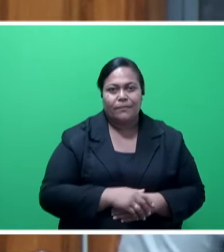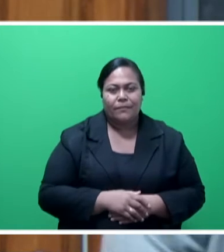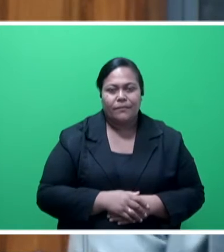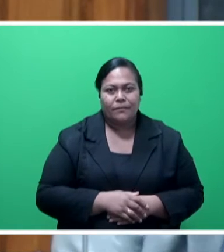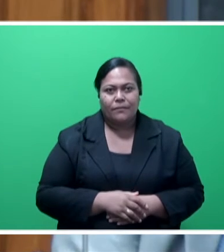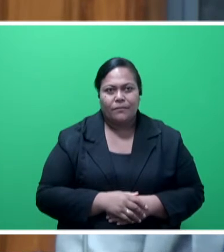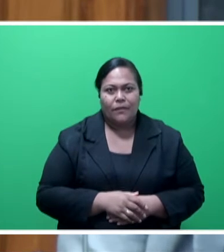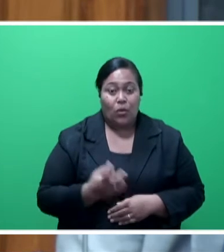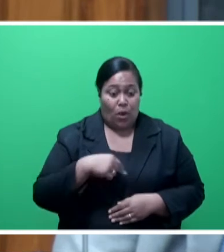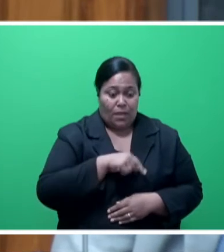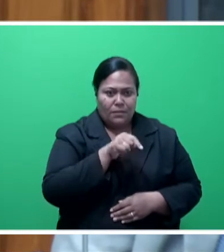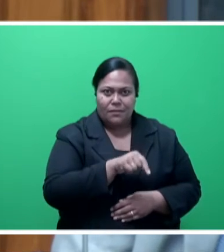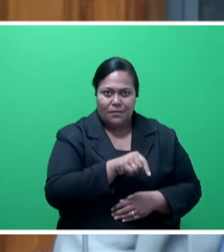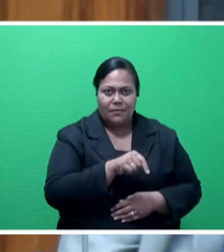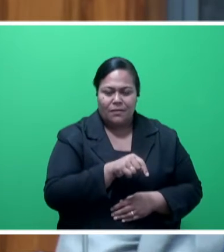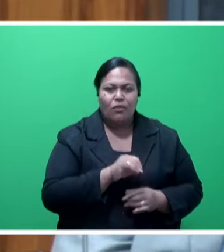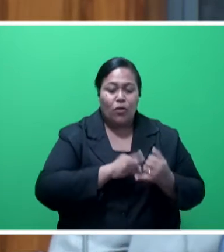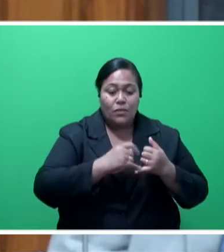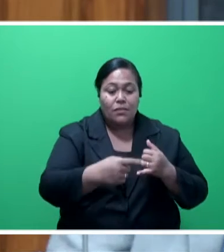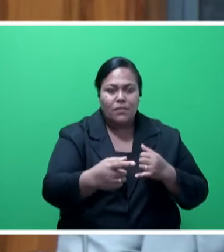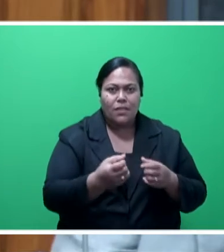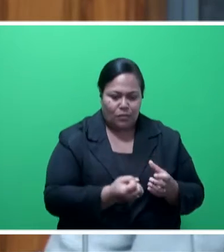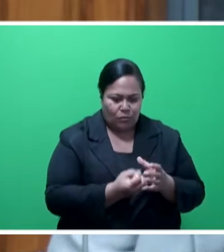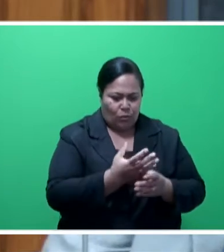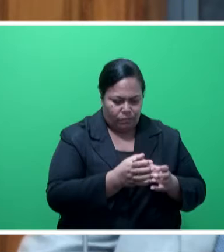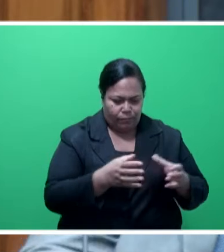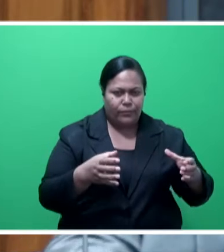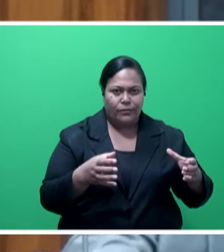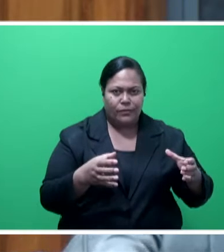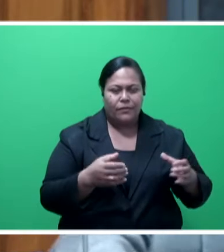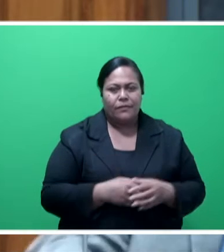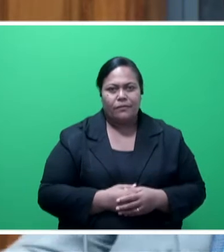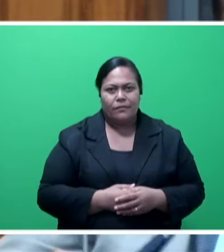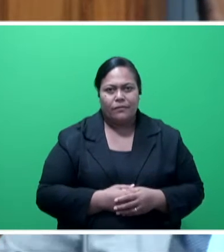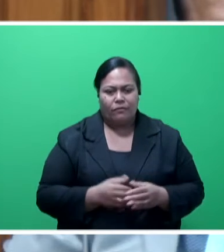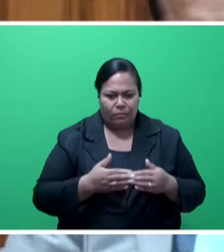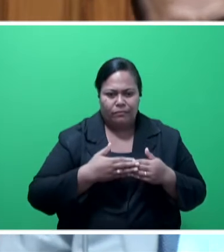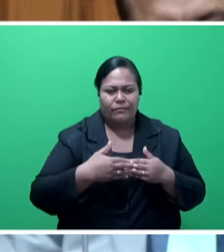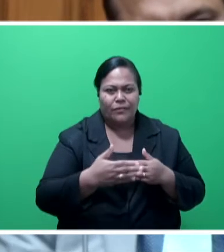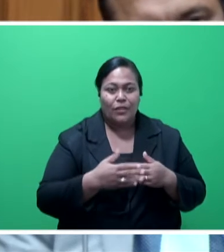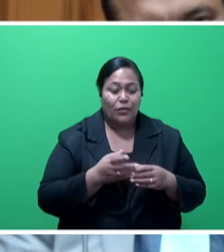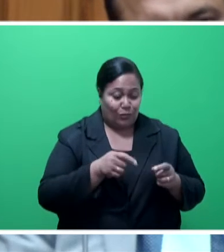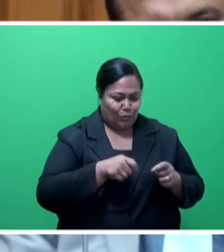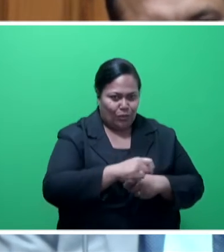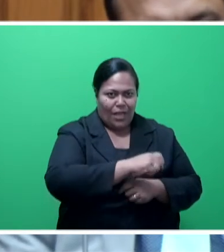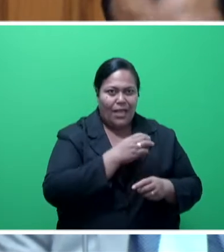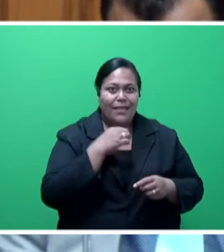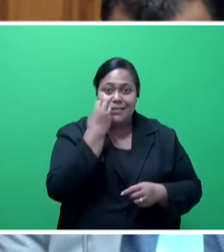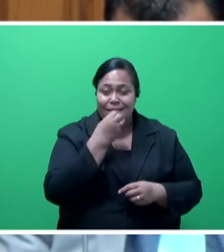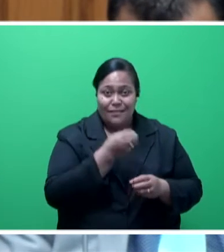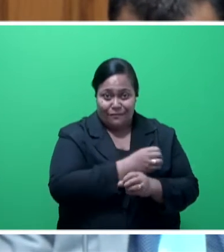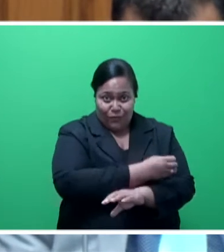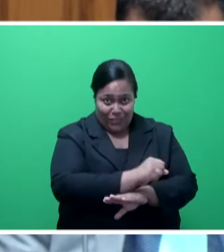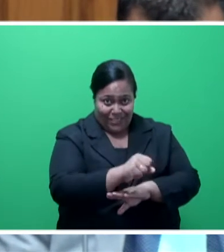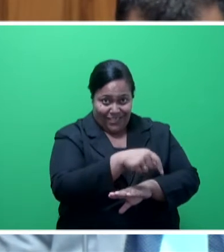advantageous position for sustained growth and leadership throughout the tuna and seafood industry.